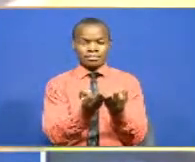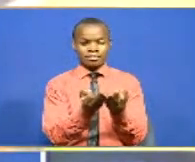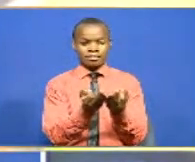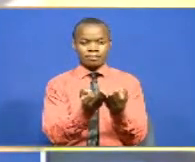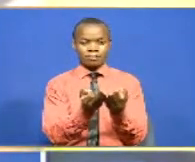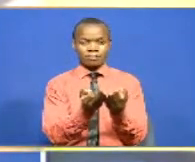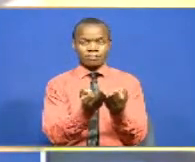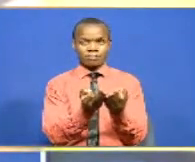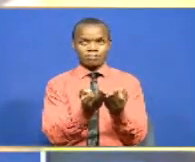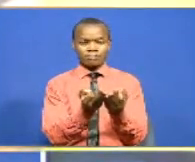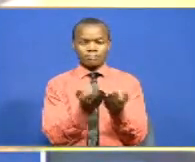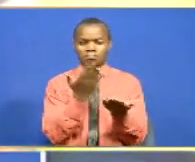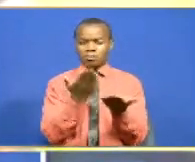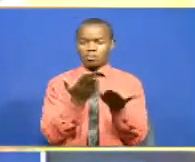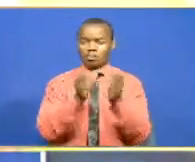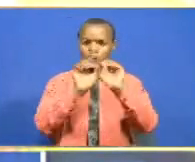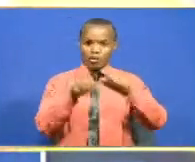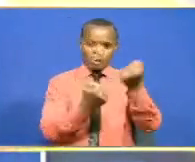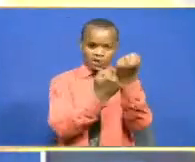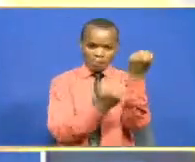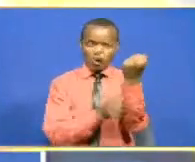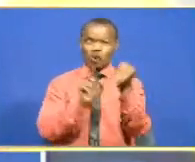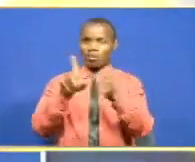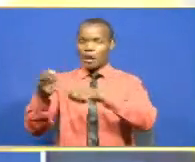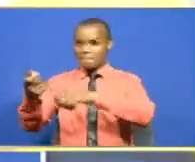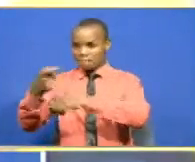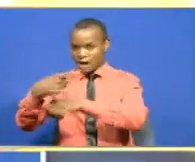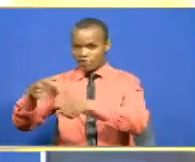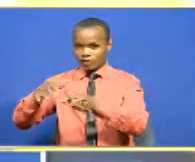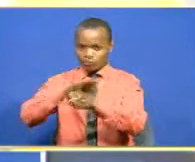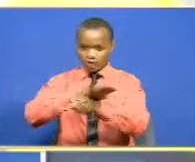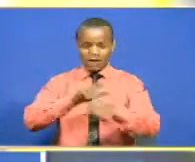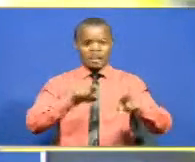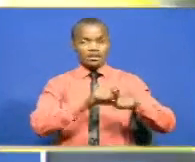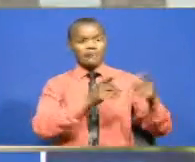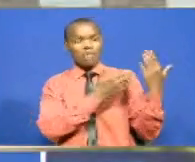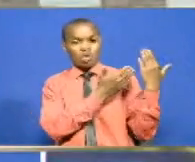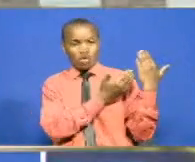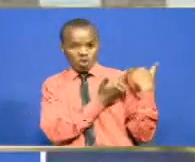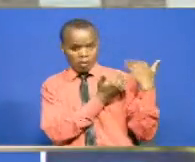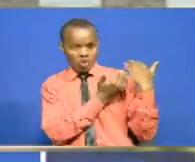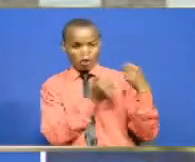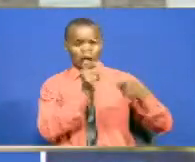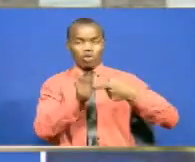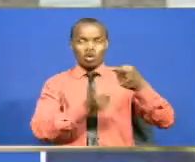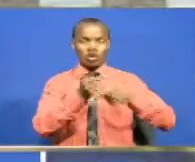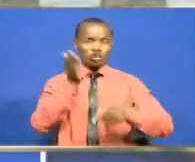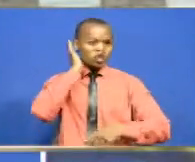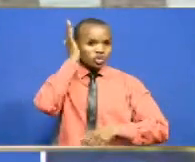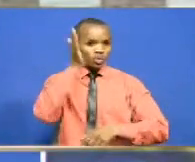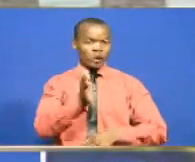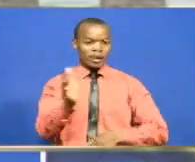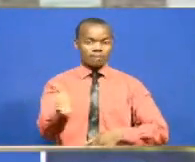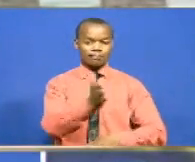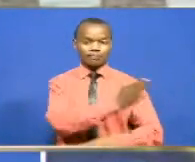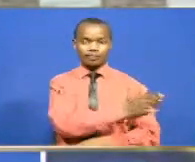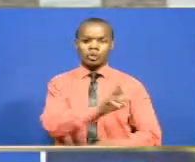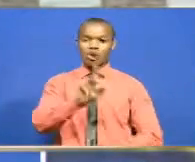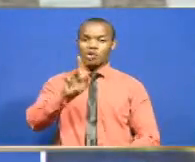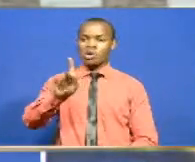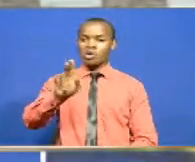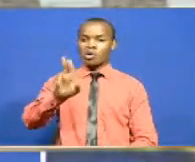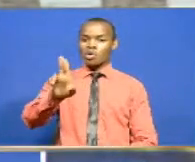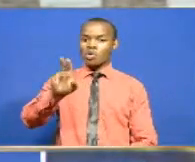for at least a month. And we hope to continue this initiative. And Kenya Union of Post-Primary